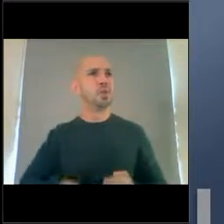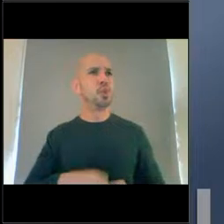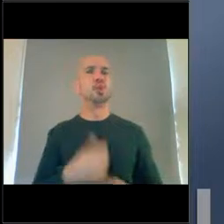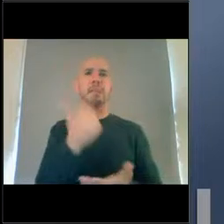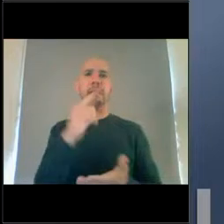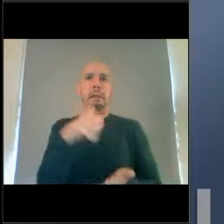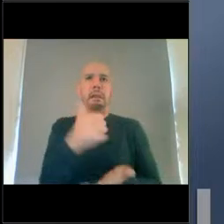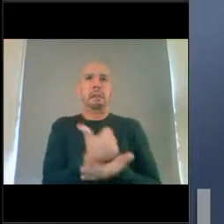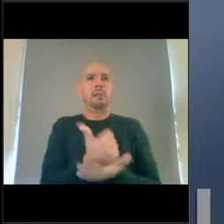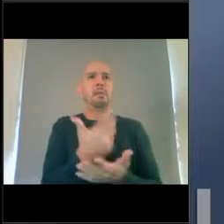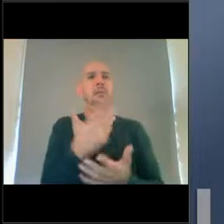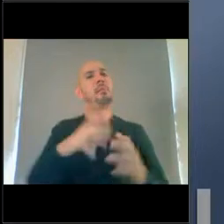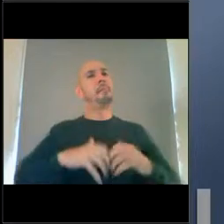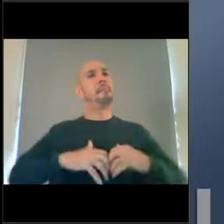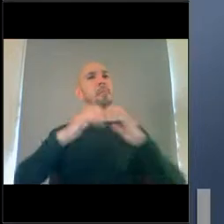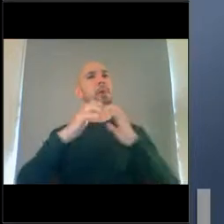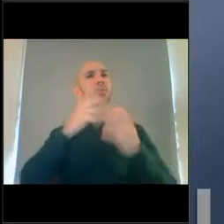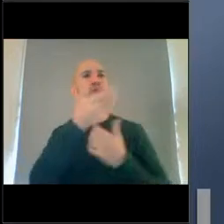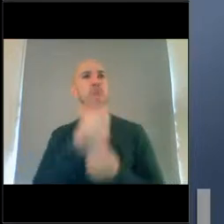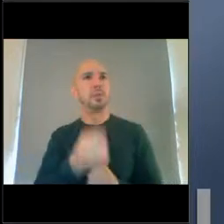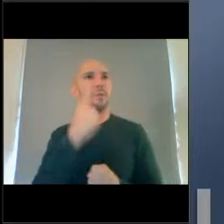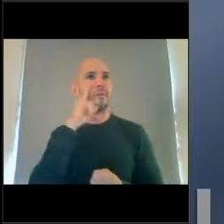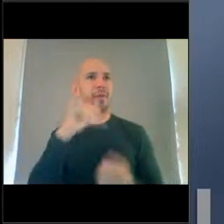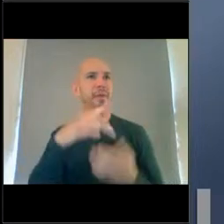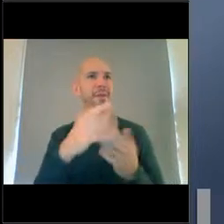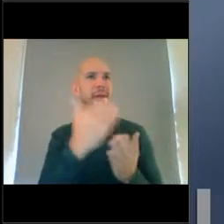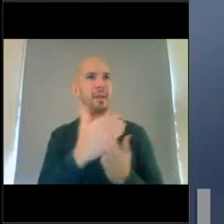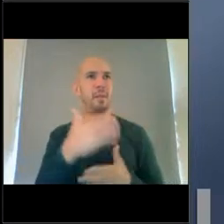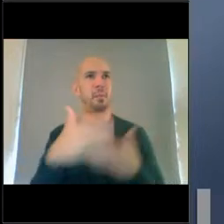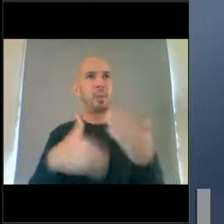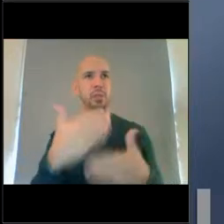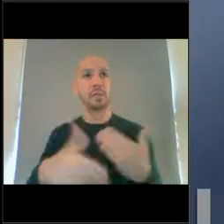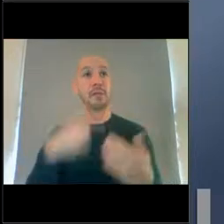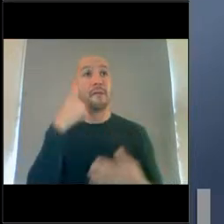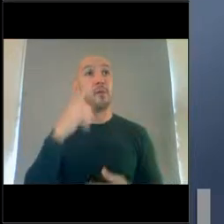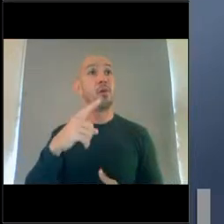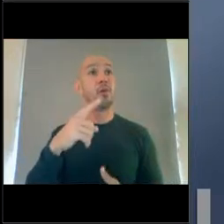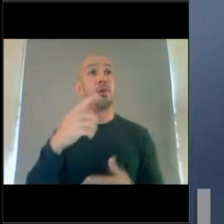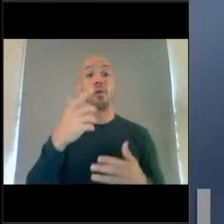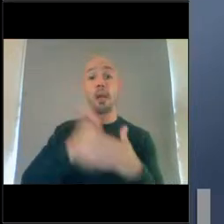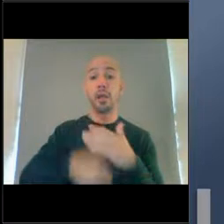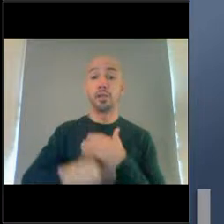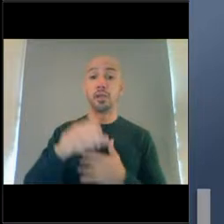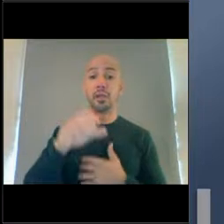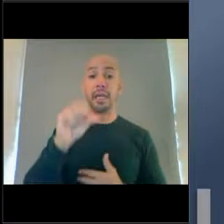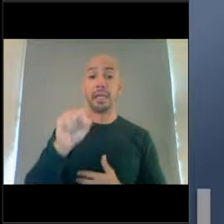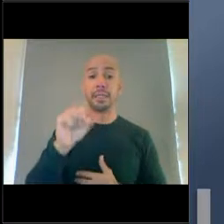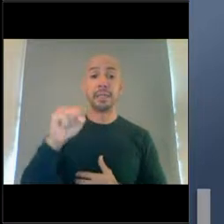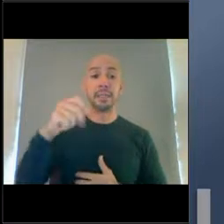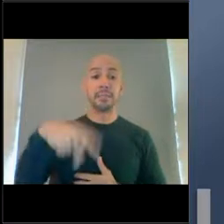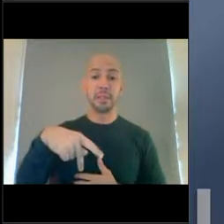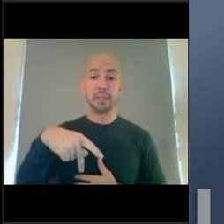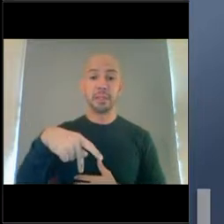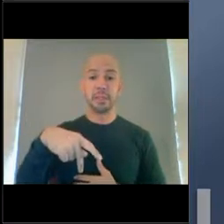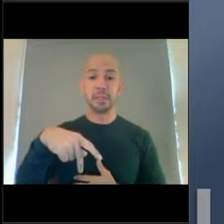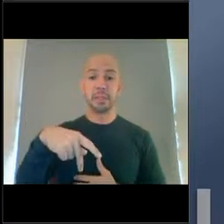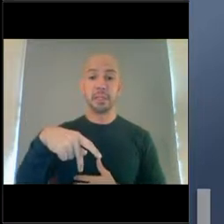the guidelines process uh under sccp it was just pretty much the amount and